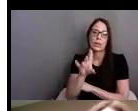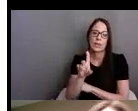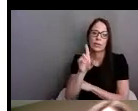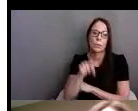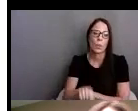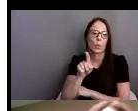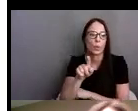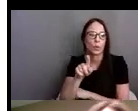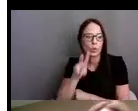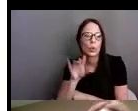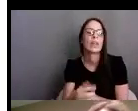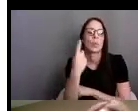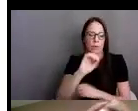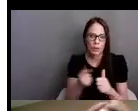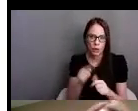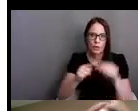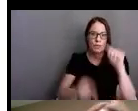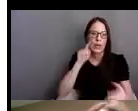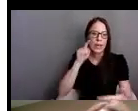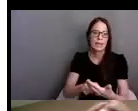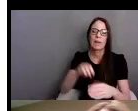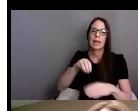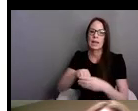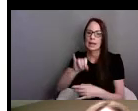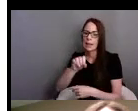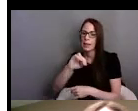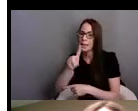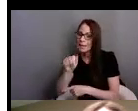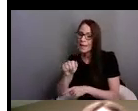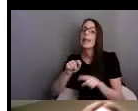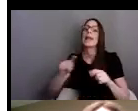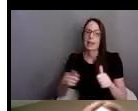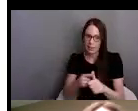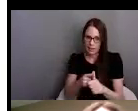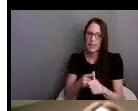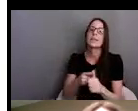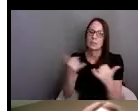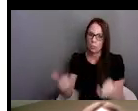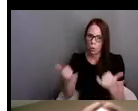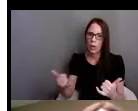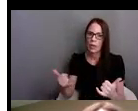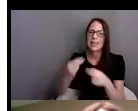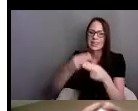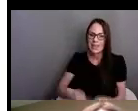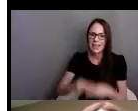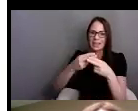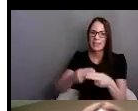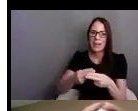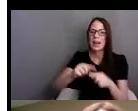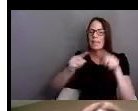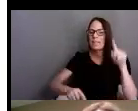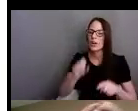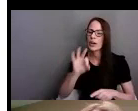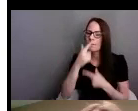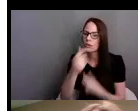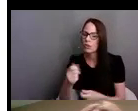the variants that was first identified in India. At this point, it is classified as a variant of interest, meaning that